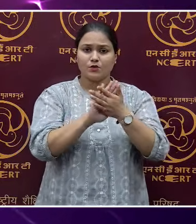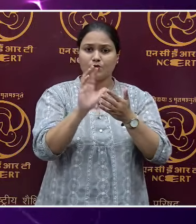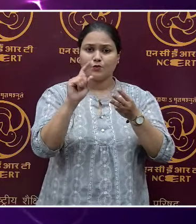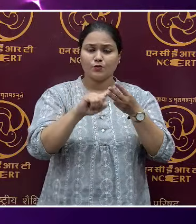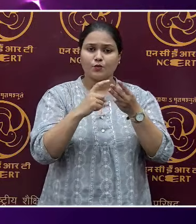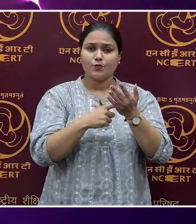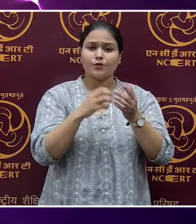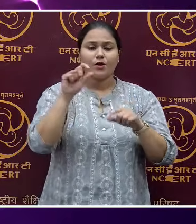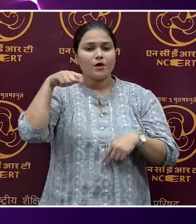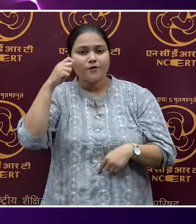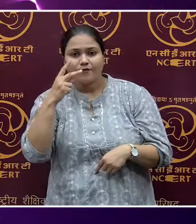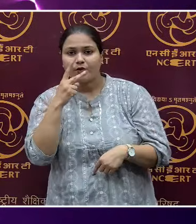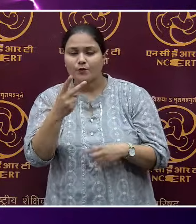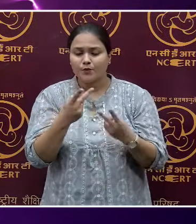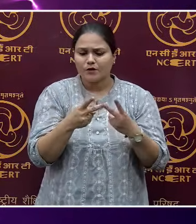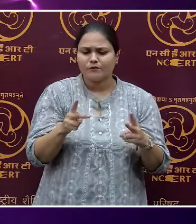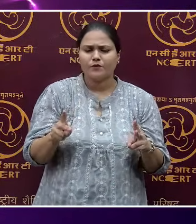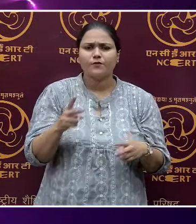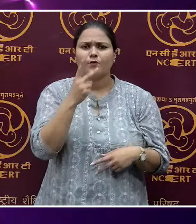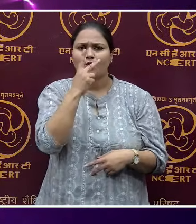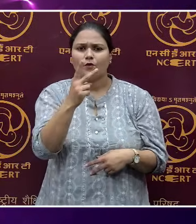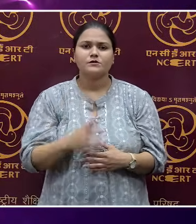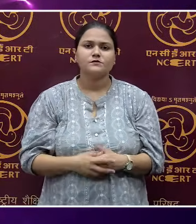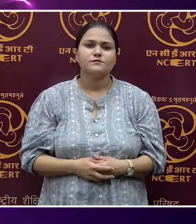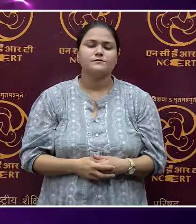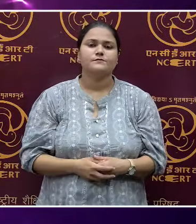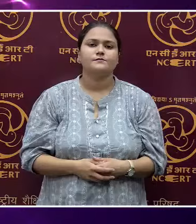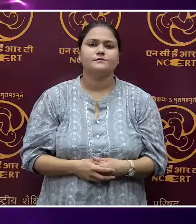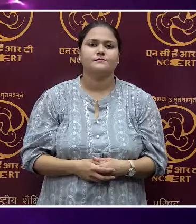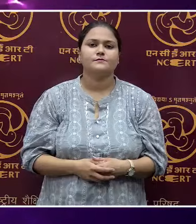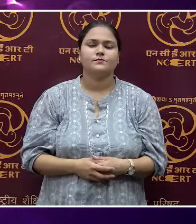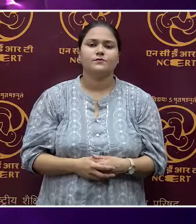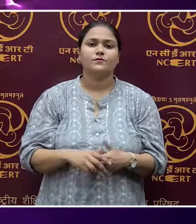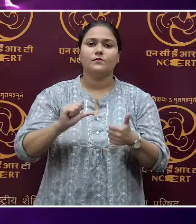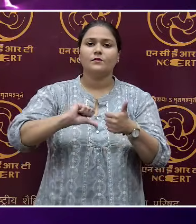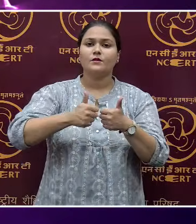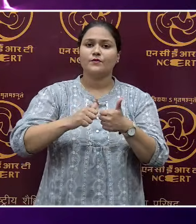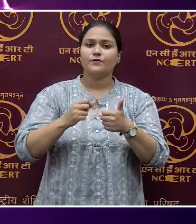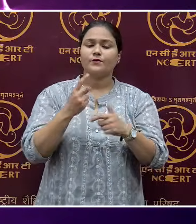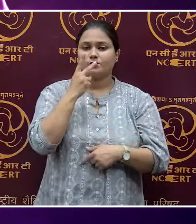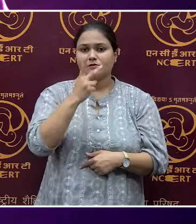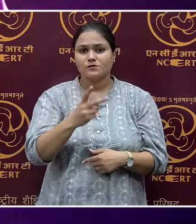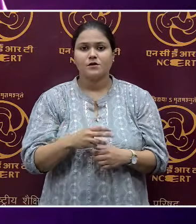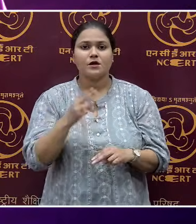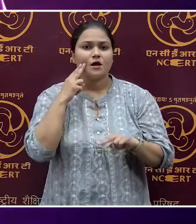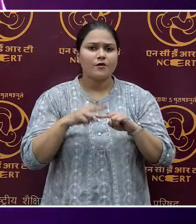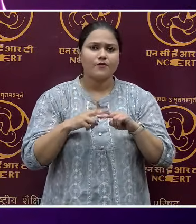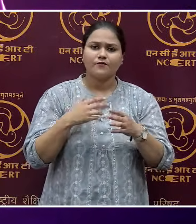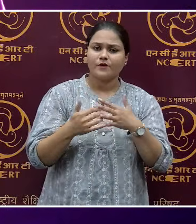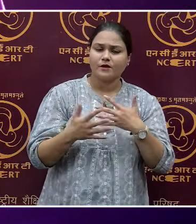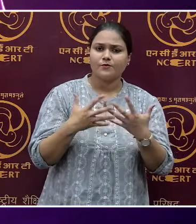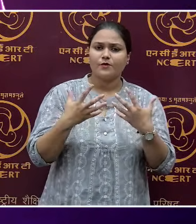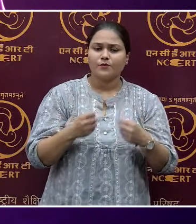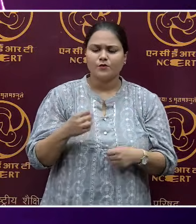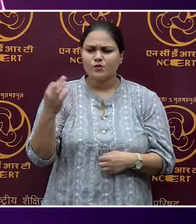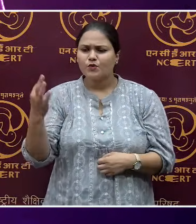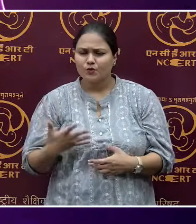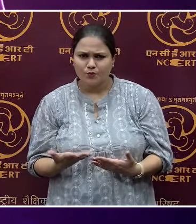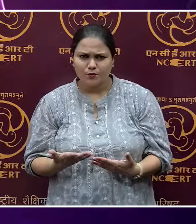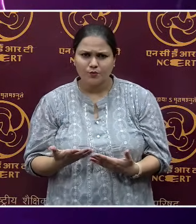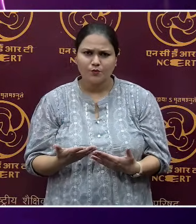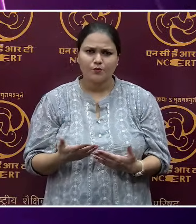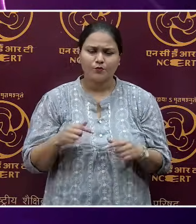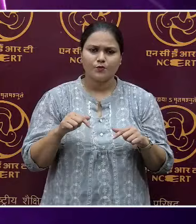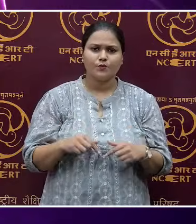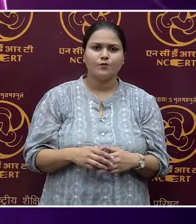video, simulation, and the self-evaluation, resources, and the feedback. Right. So if anyone is new, suppose if anyone is new